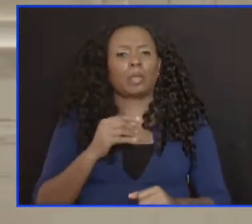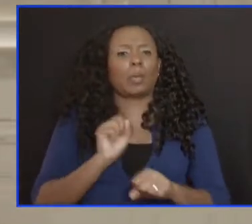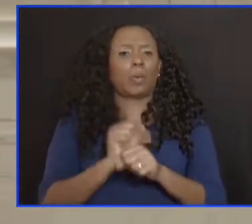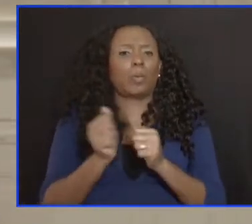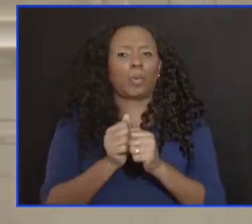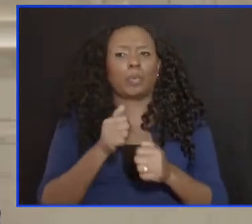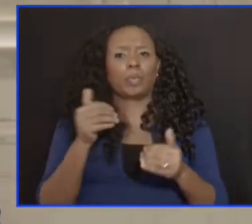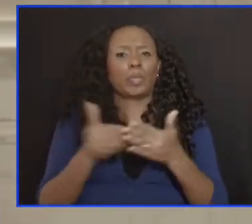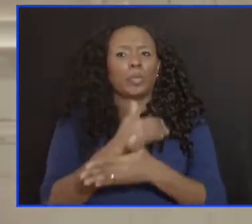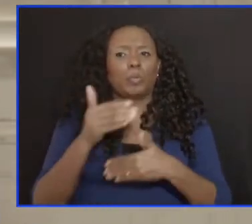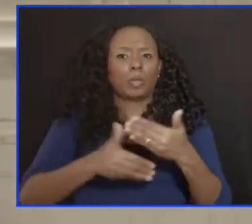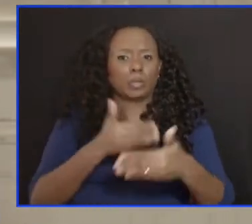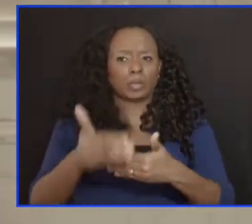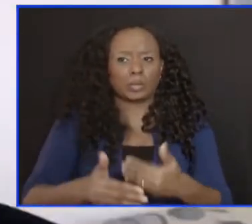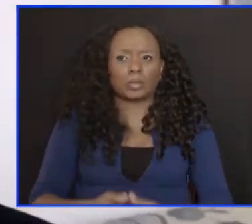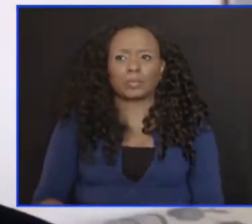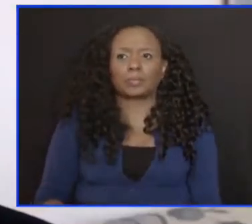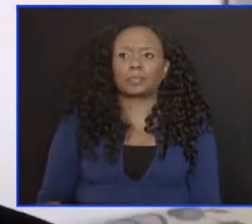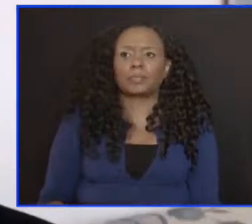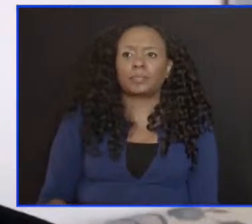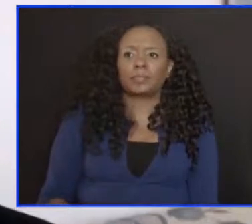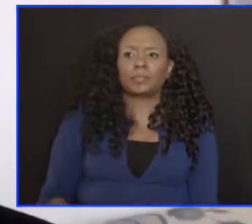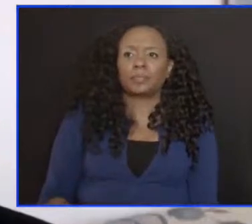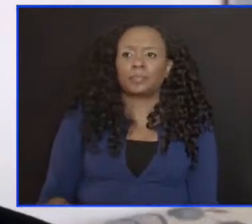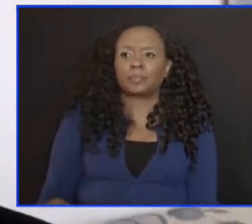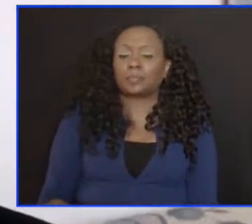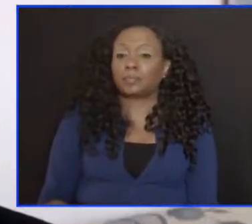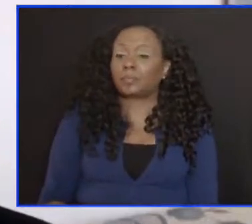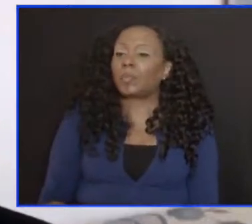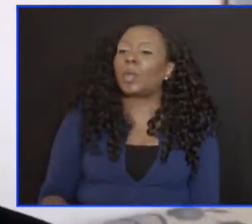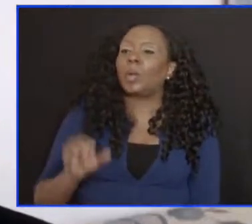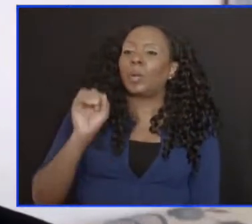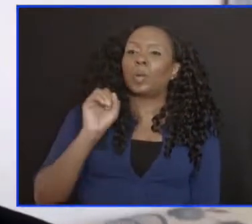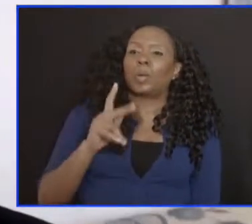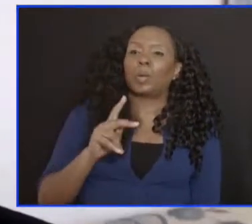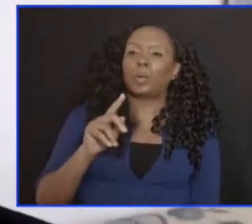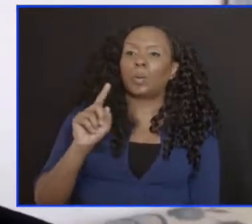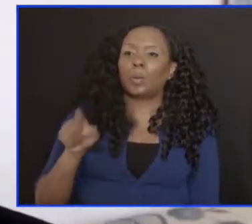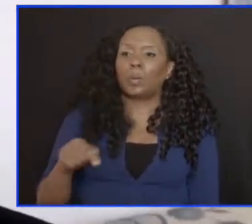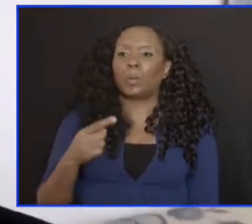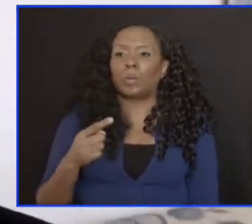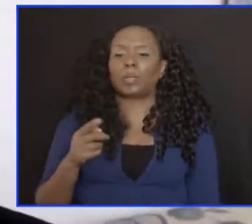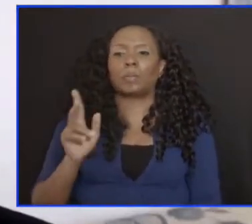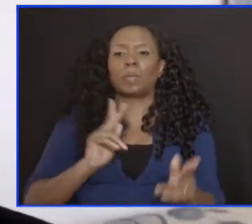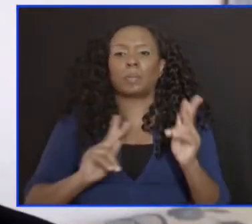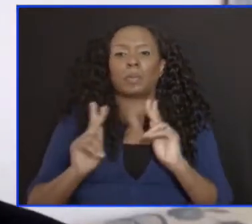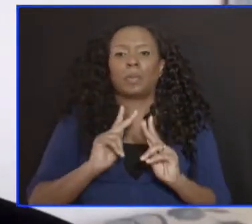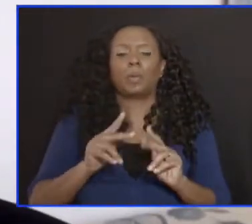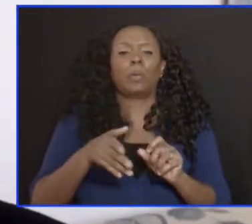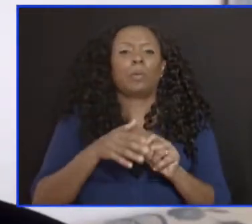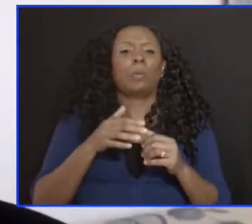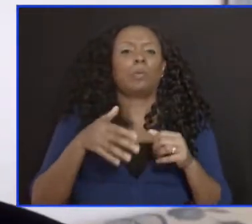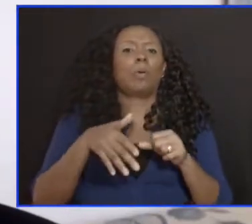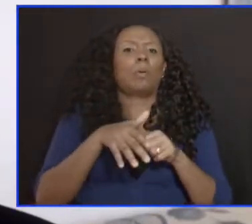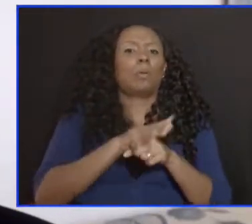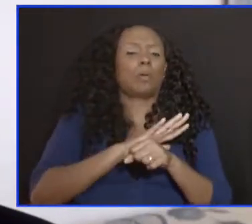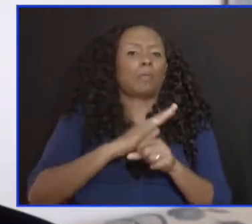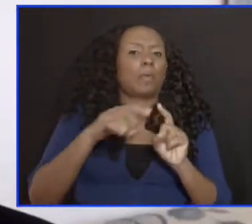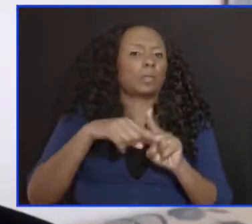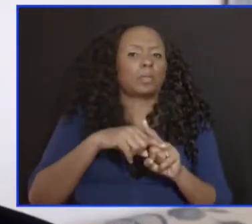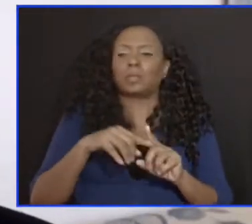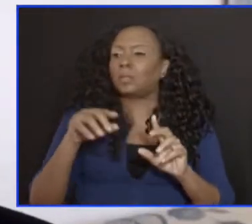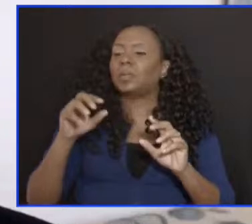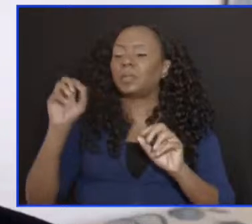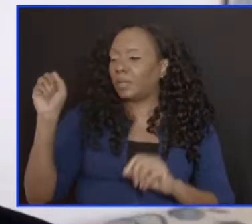Thank you. In this case, you are restricting it to people who are already positive. Yes, yes, So yes. We're not bringing